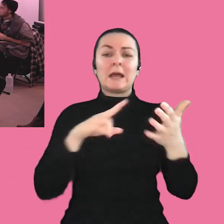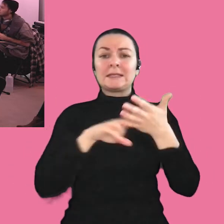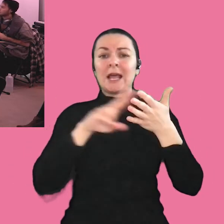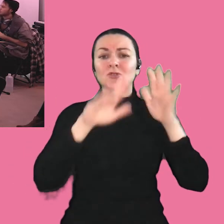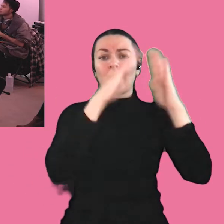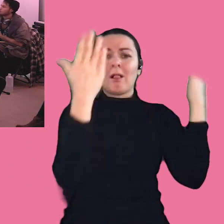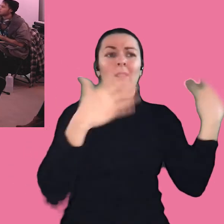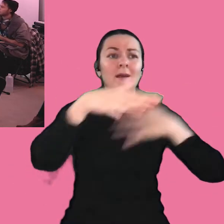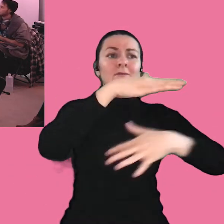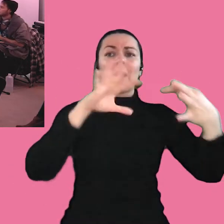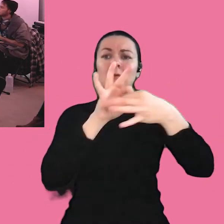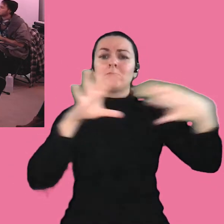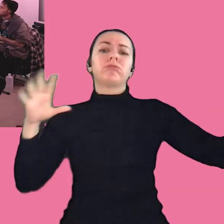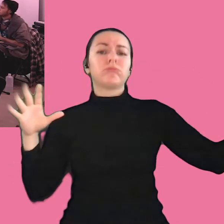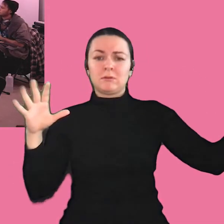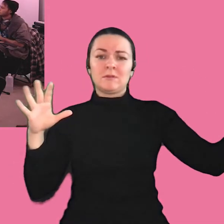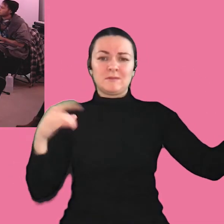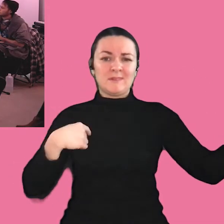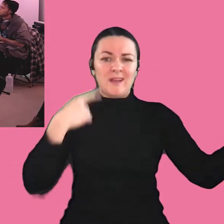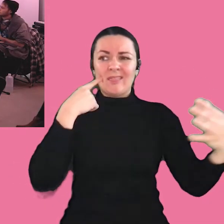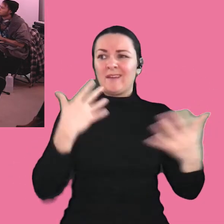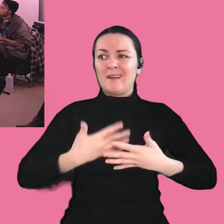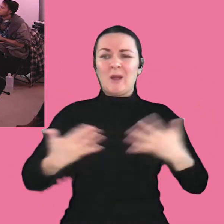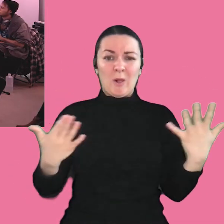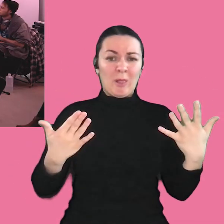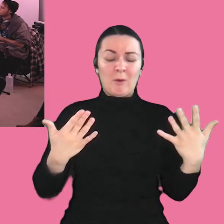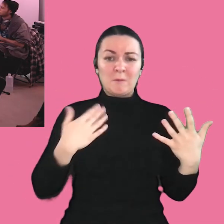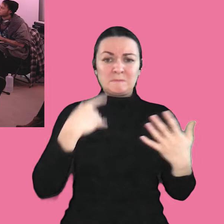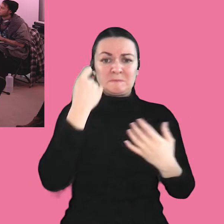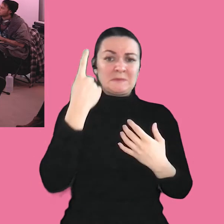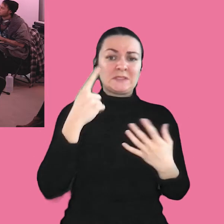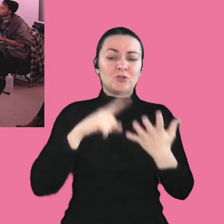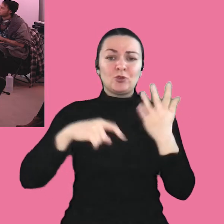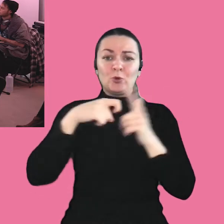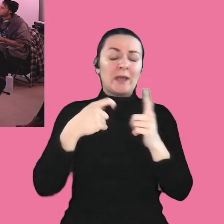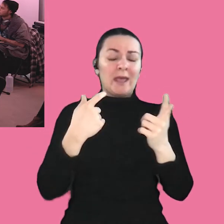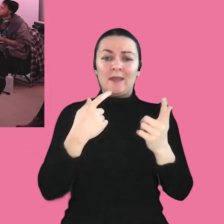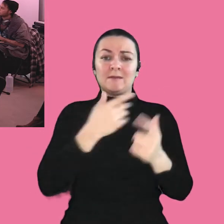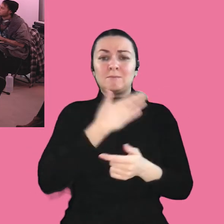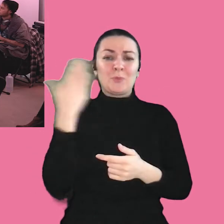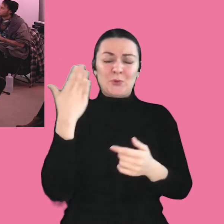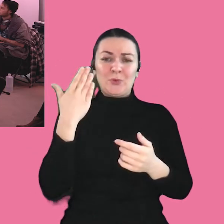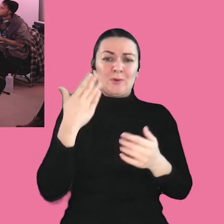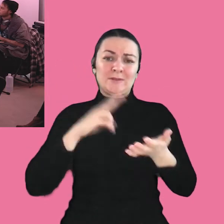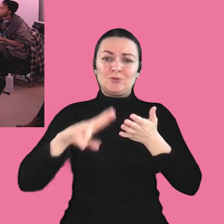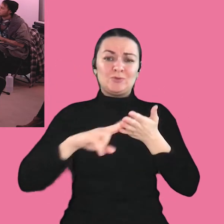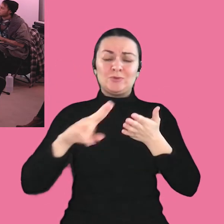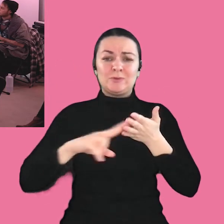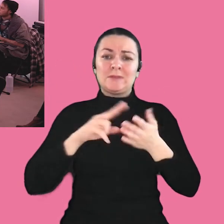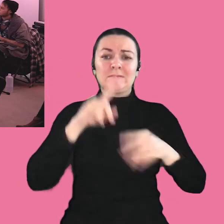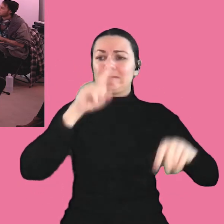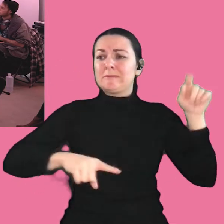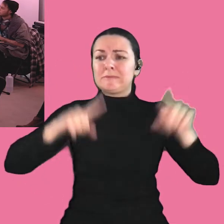And I think one of the things we've seen from across communities, whether that's Indigenous people who have travelled into Glasgow, whether that's local people here, we